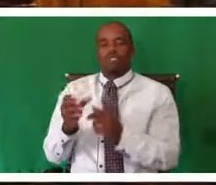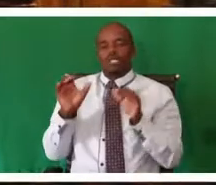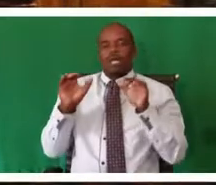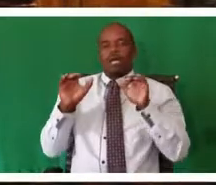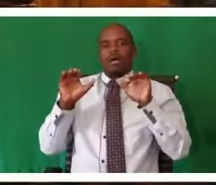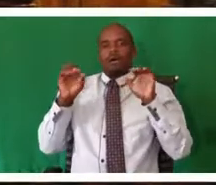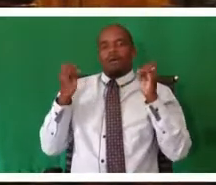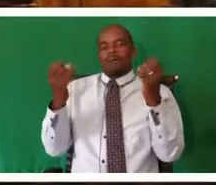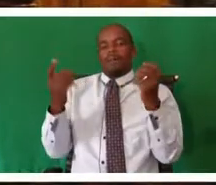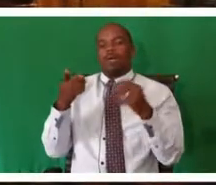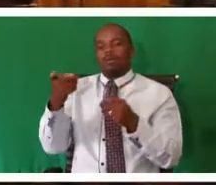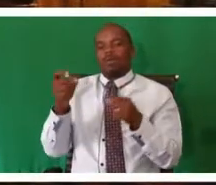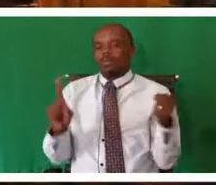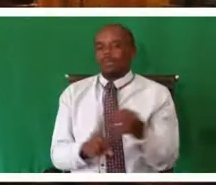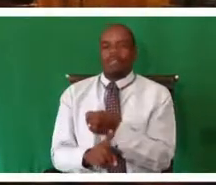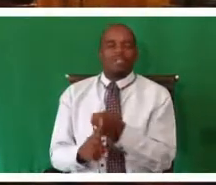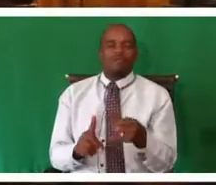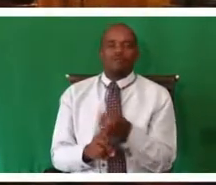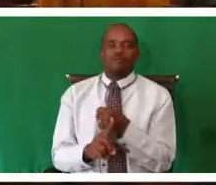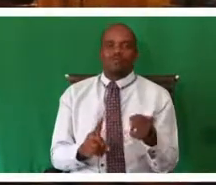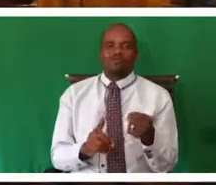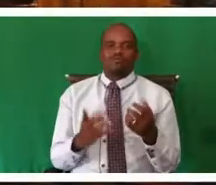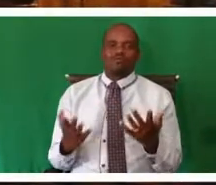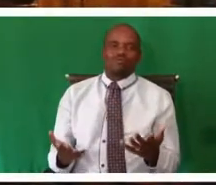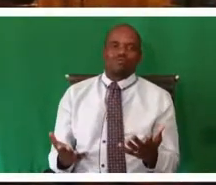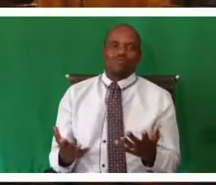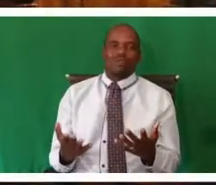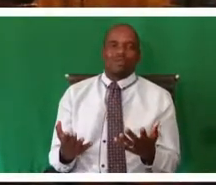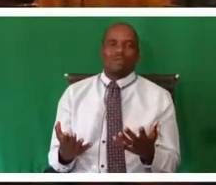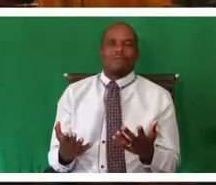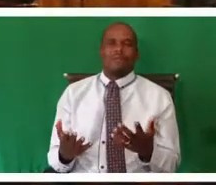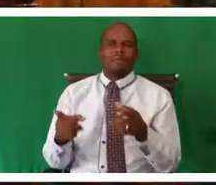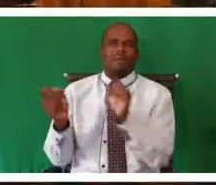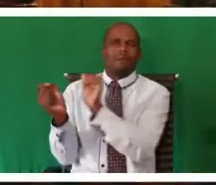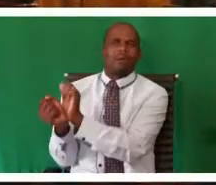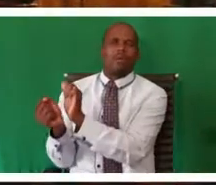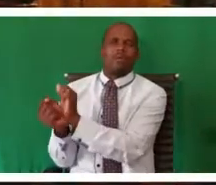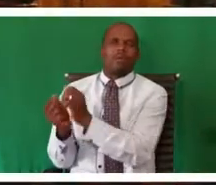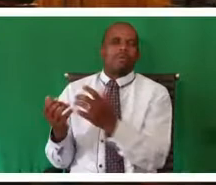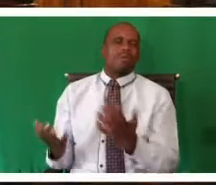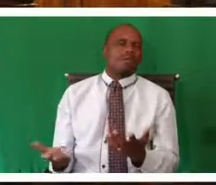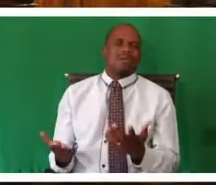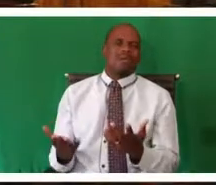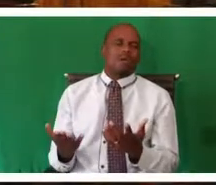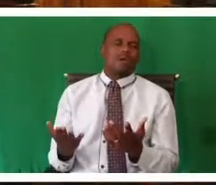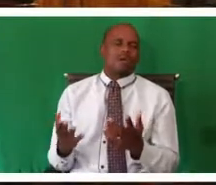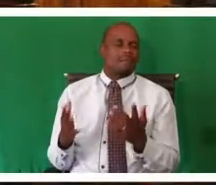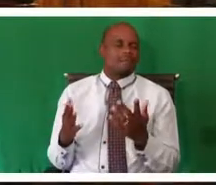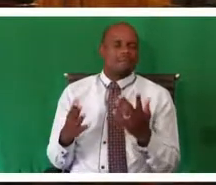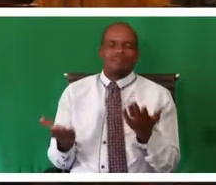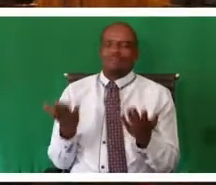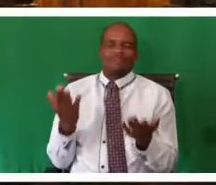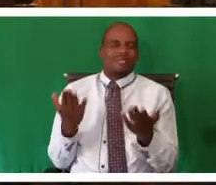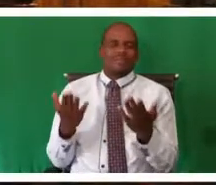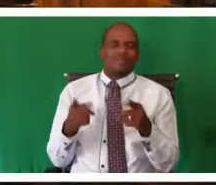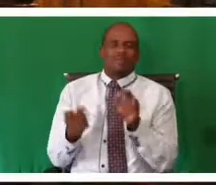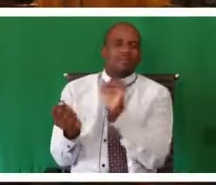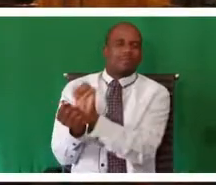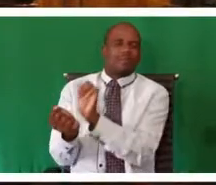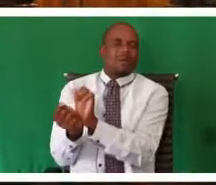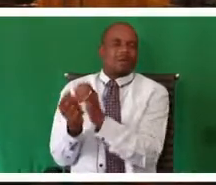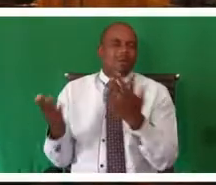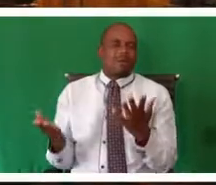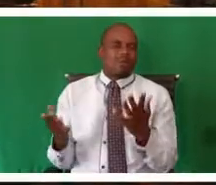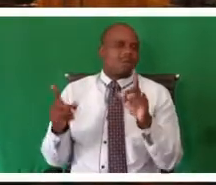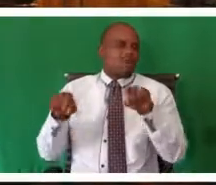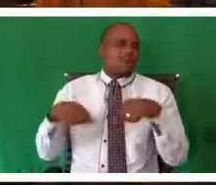probably they have served their sentences, or probably maybe they don't really get to go to prison, but just want to know